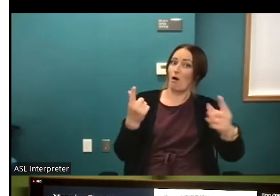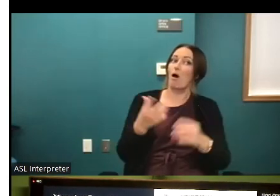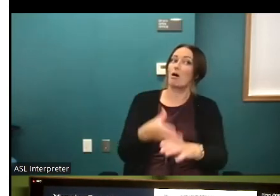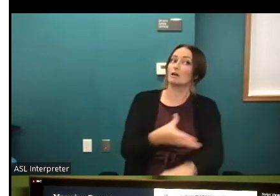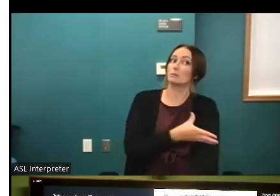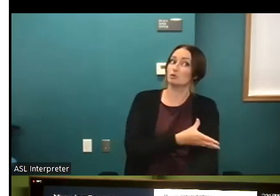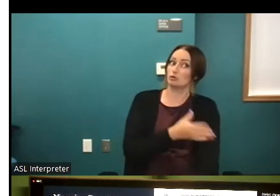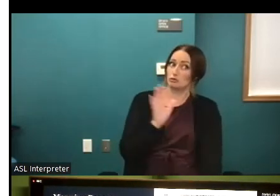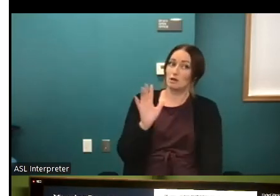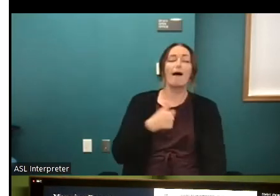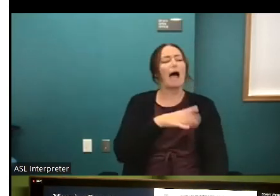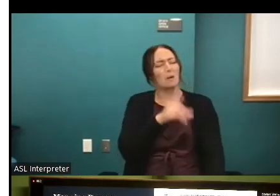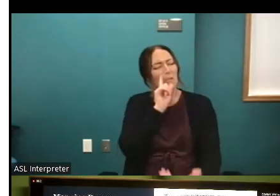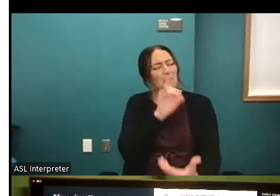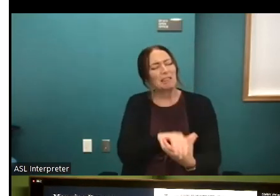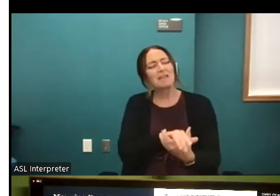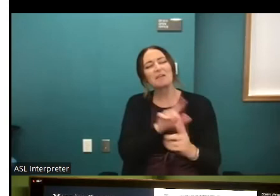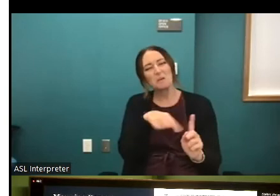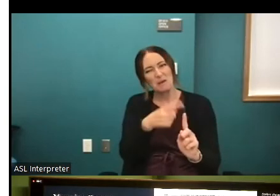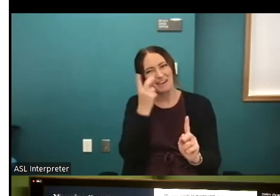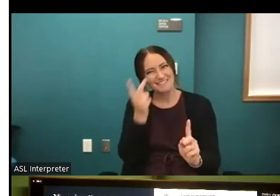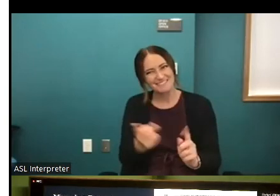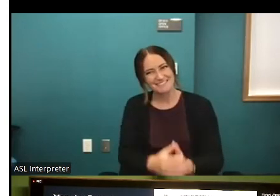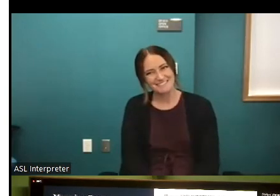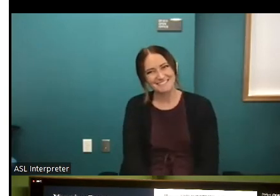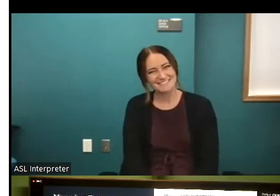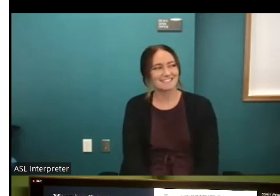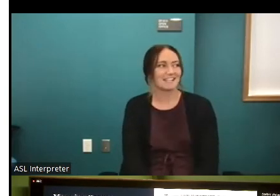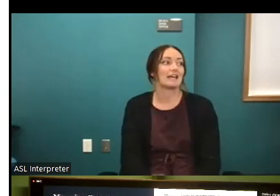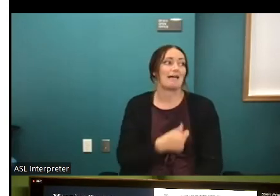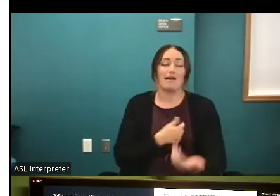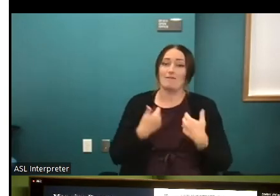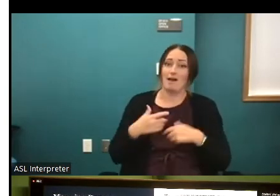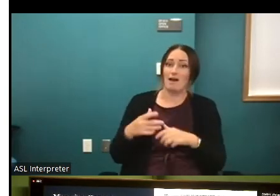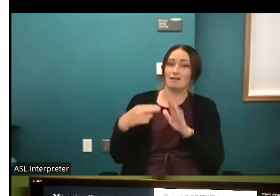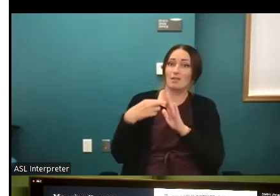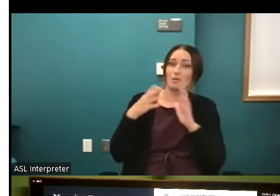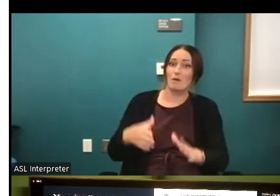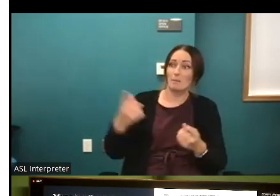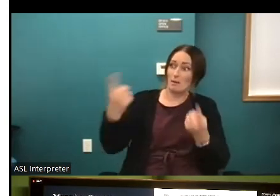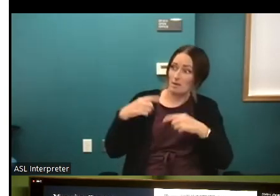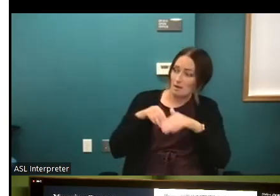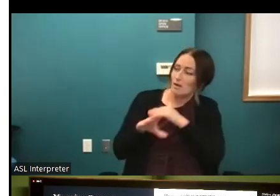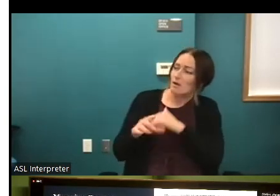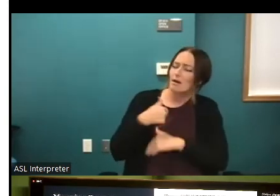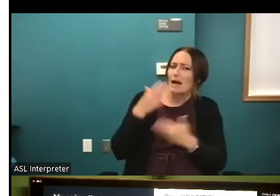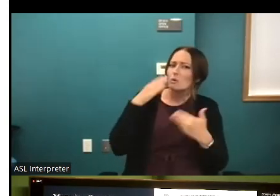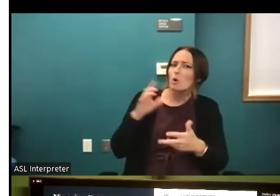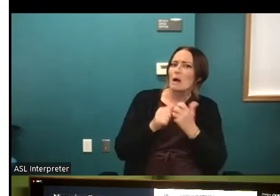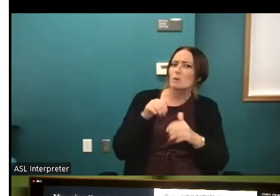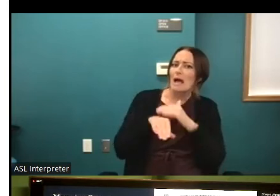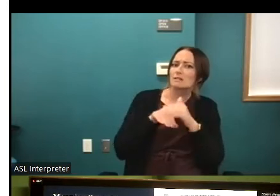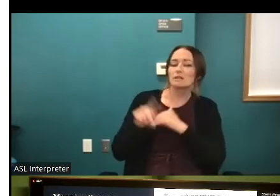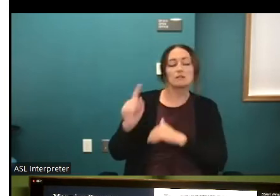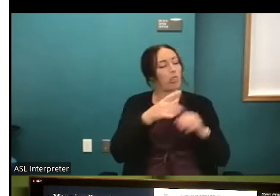said I they will have- believe it when I see it. I've even had the rep come in and I'll be like, I don't know how to access data logging. I'm like, oh, you just do blah, blah, blah, blah, blah,